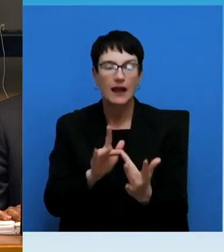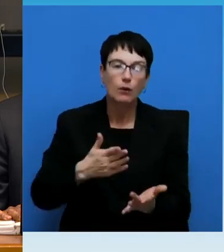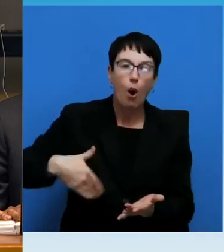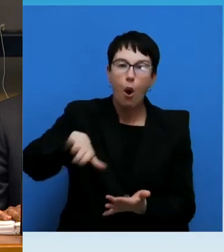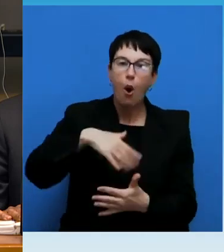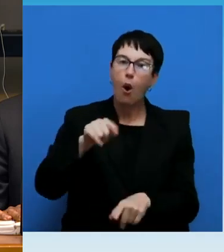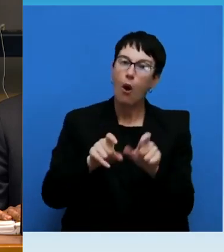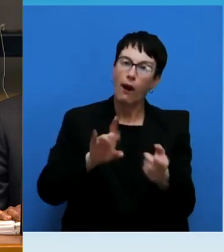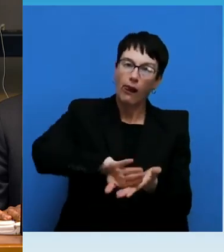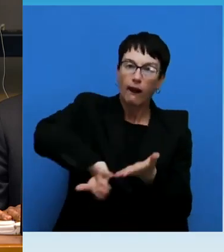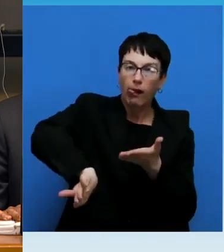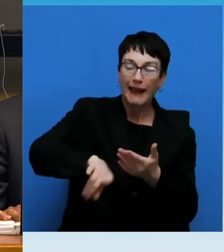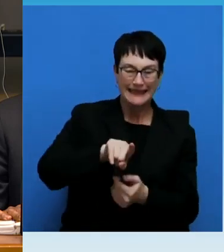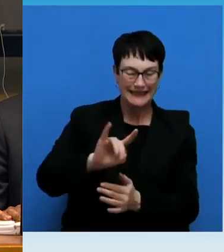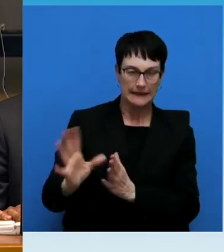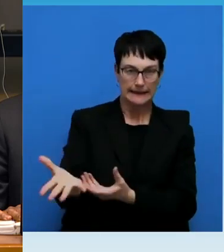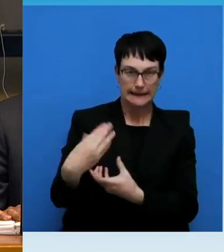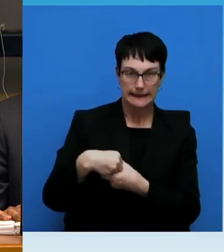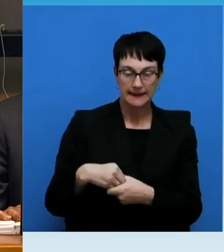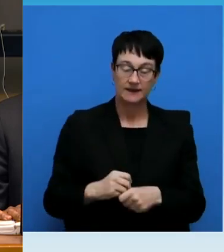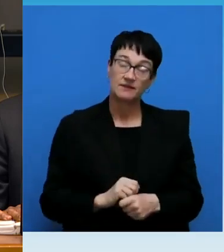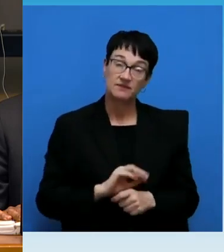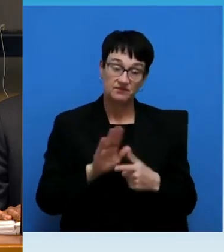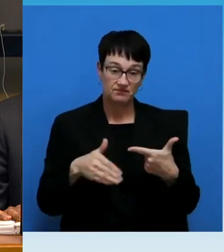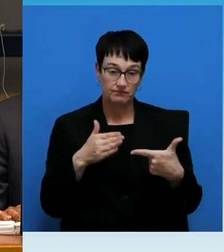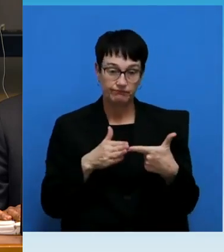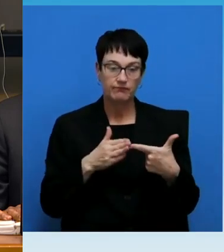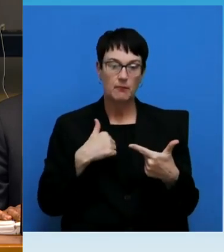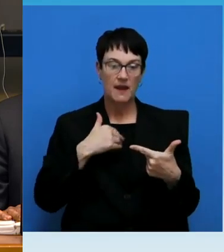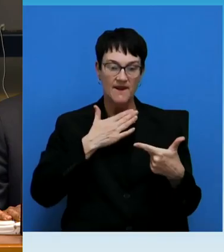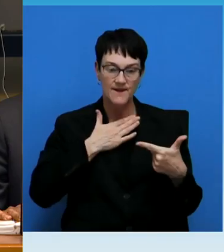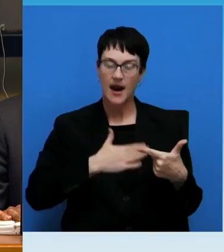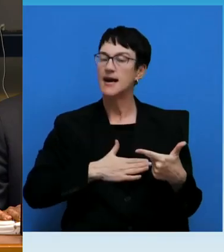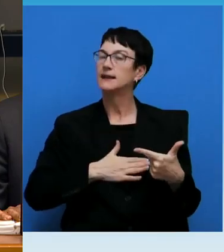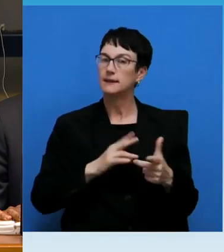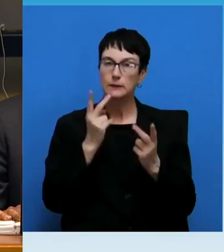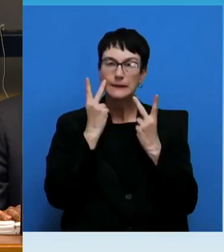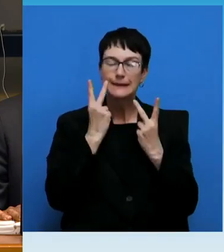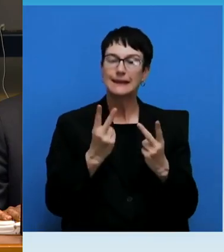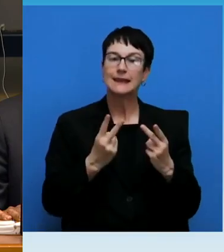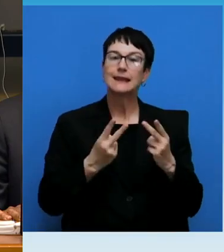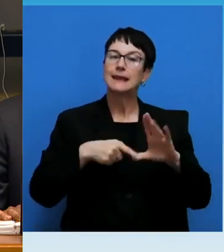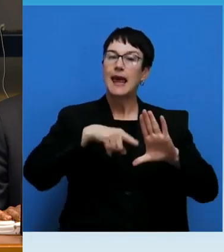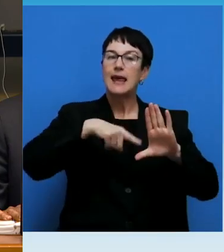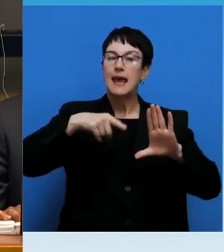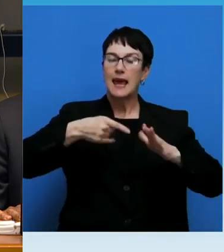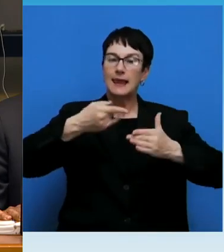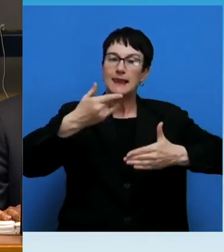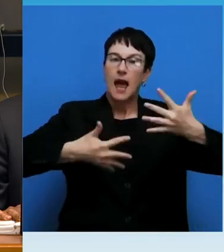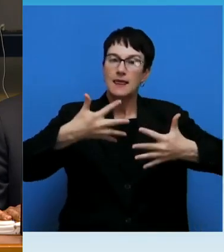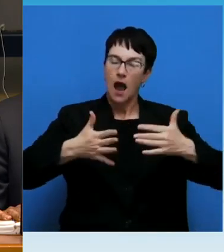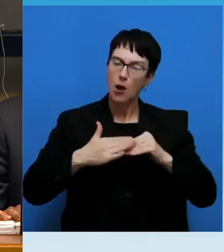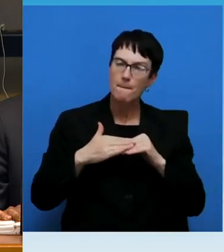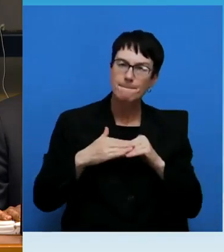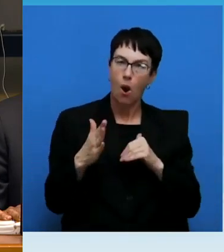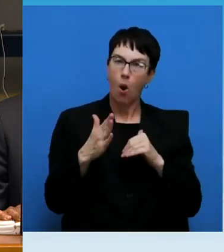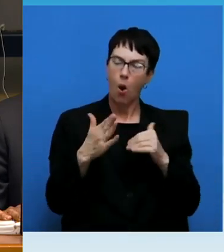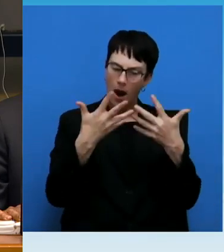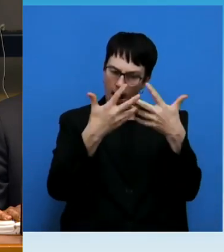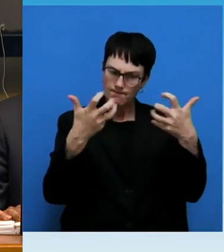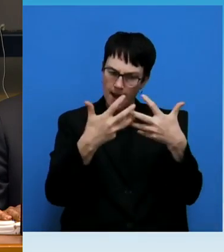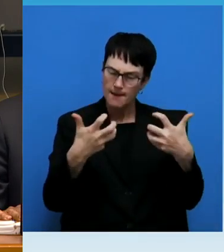data. If you are not counted, you are not seen. We will leverage digital technology and monitoring tools to ensure